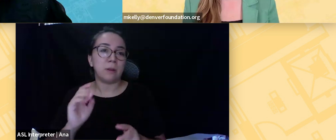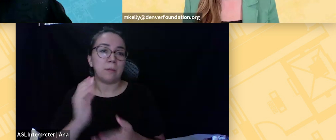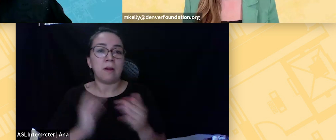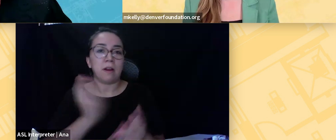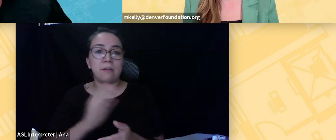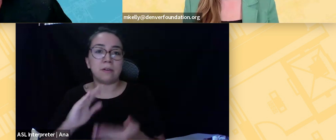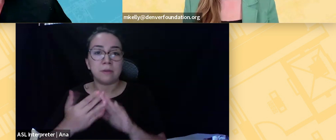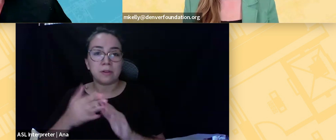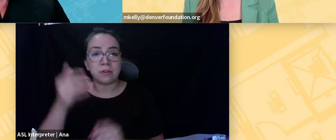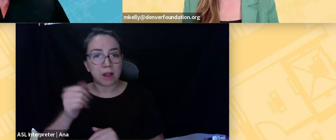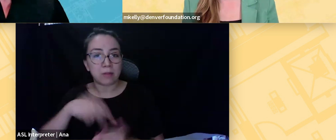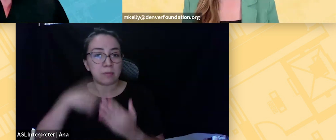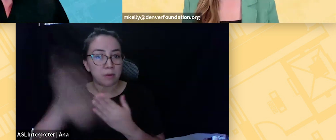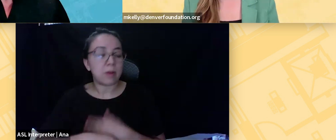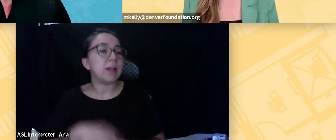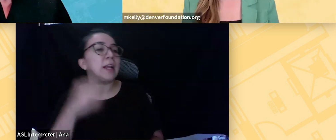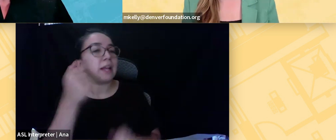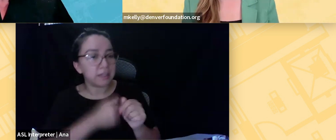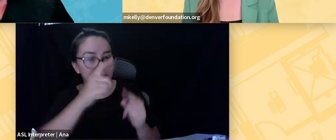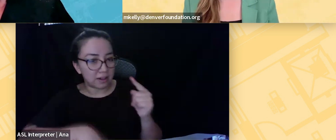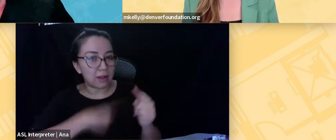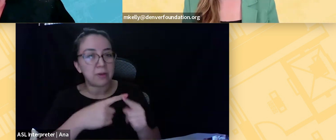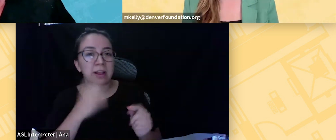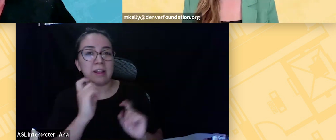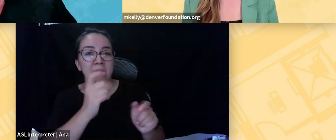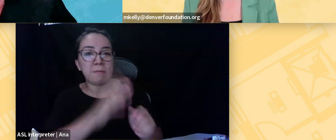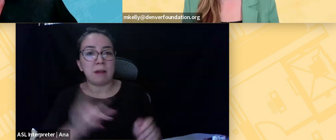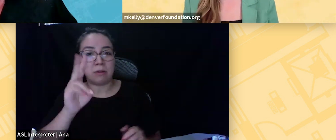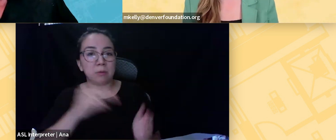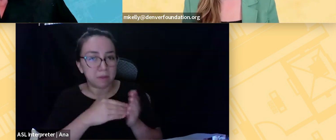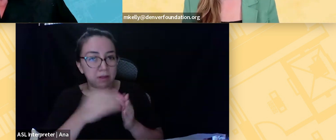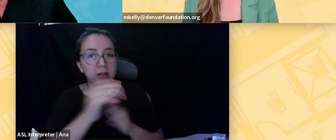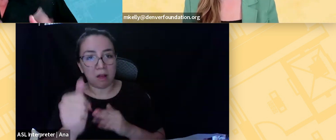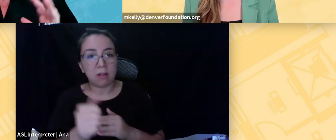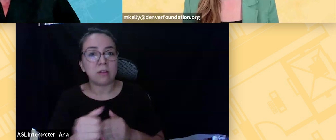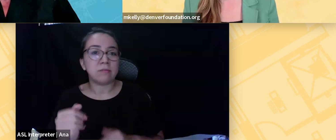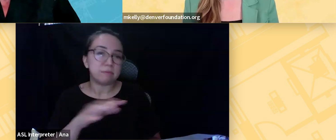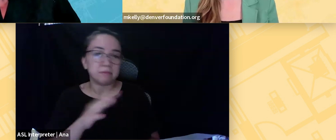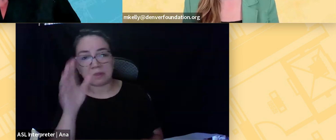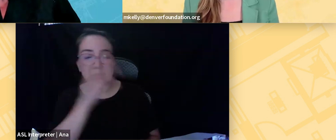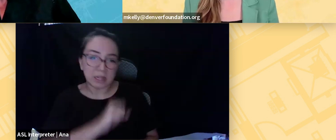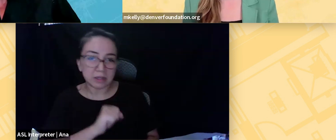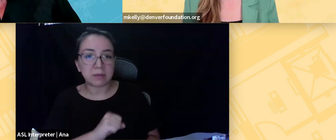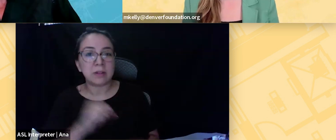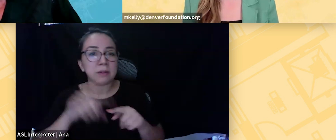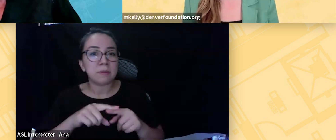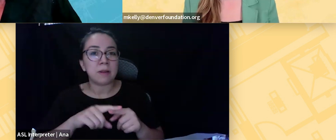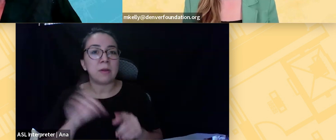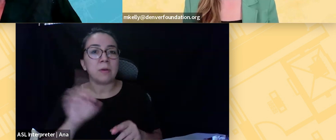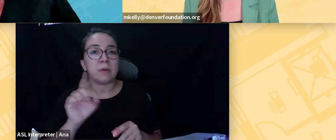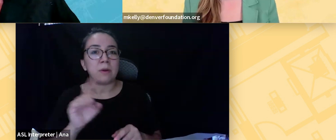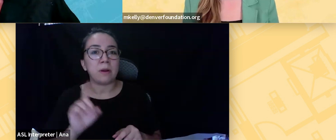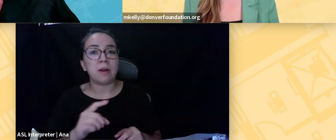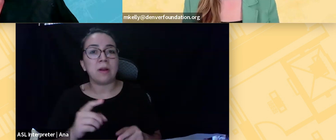program? Each cycle we give out about $2 million, kind of give or take, depending on where our endowment is at any